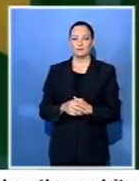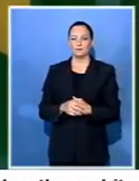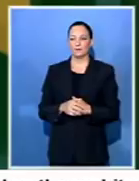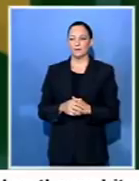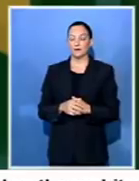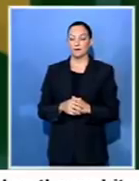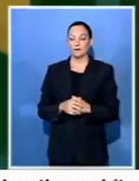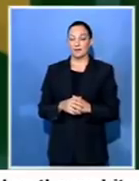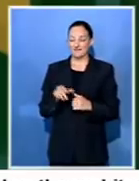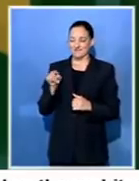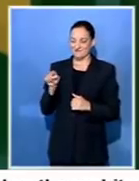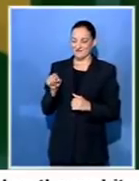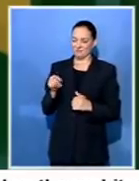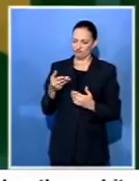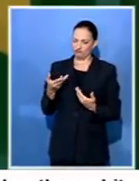It is deeply